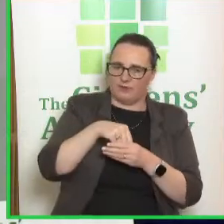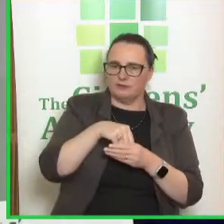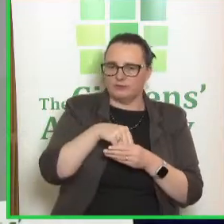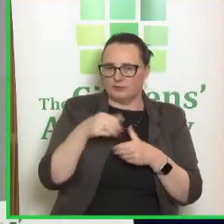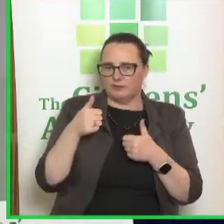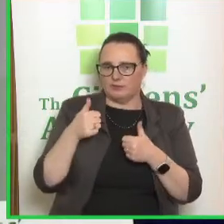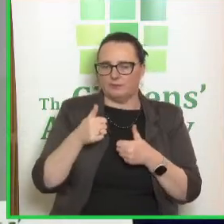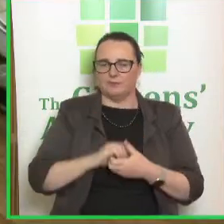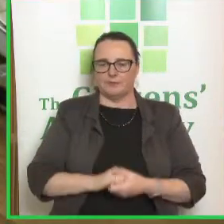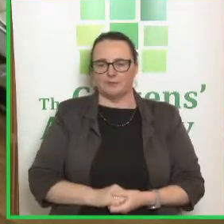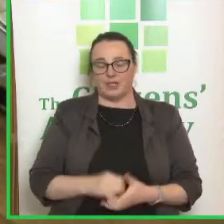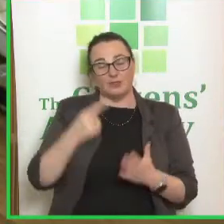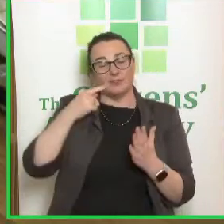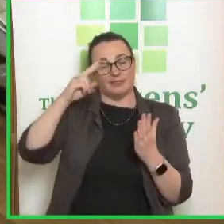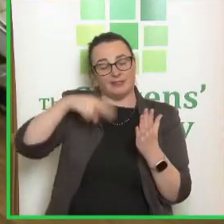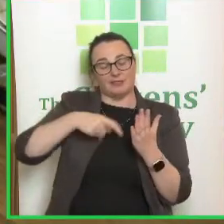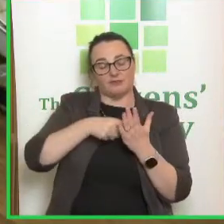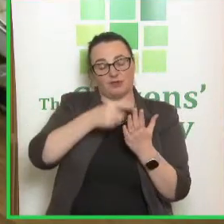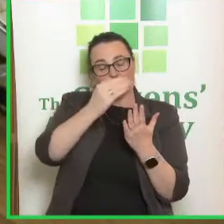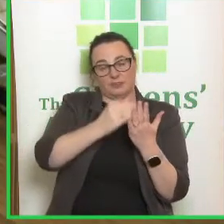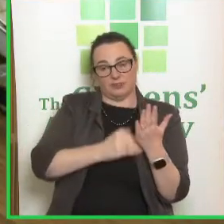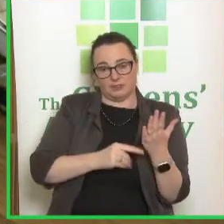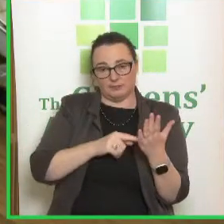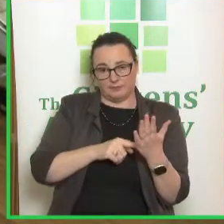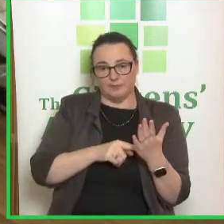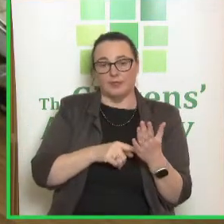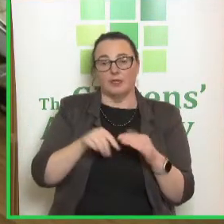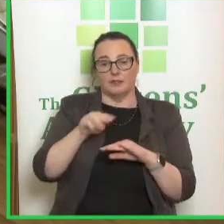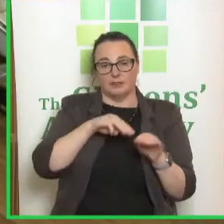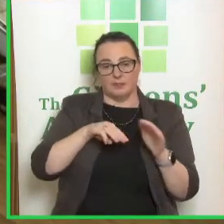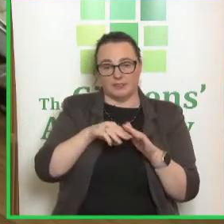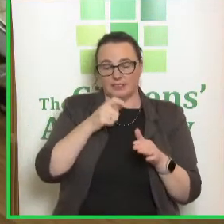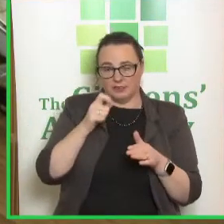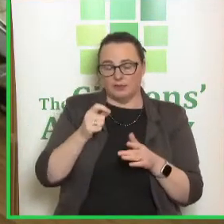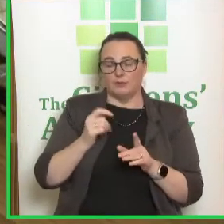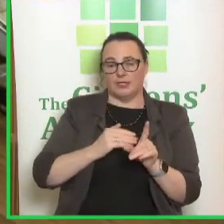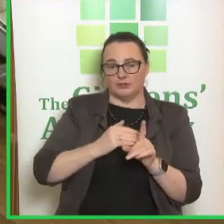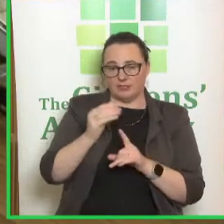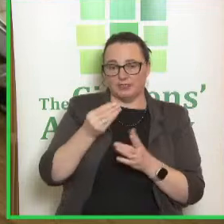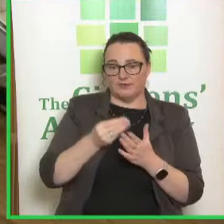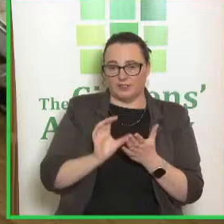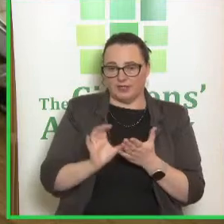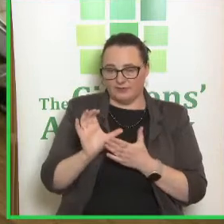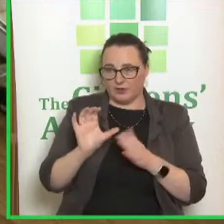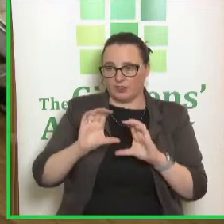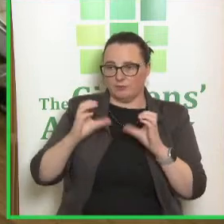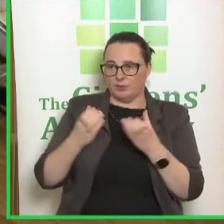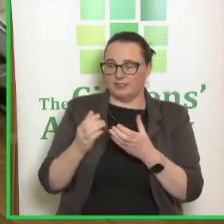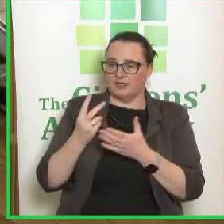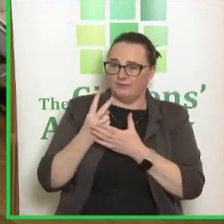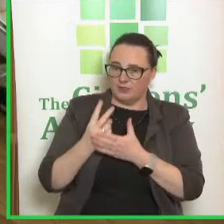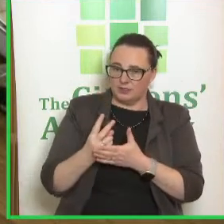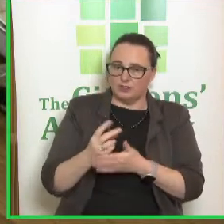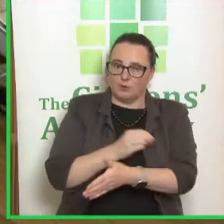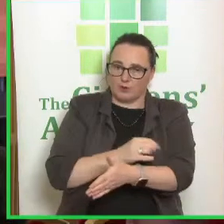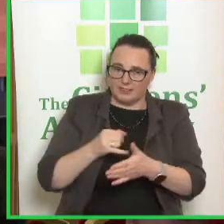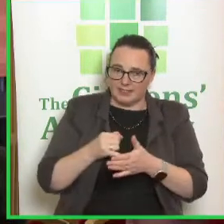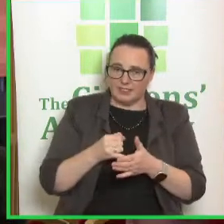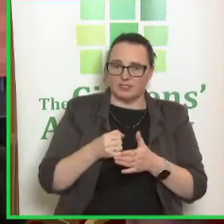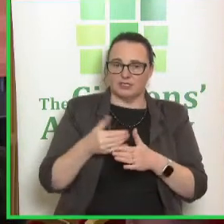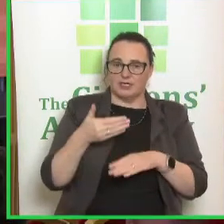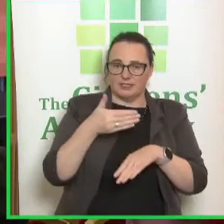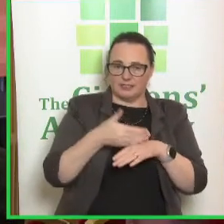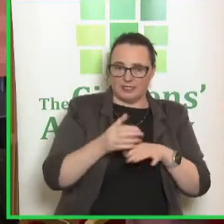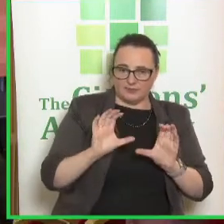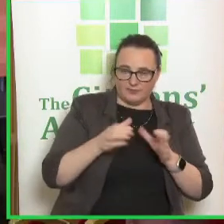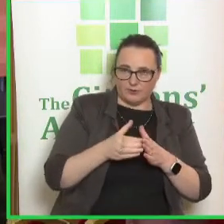recommendations. And I've increased the funding as well for our community voluntary organisations, our alcohol drugs task forces